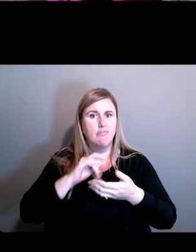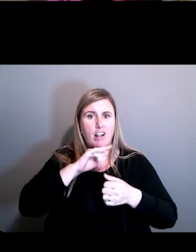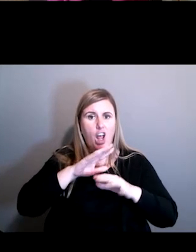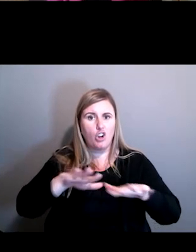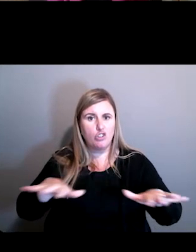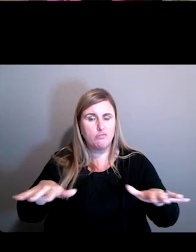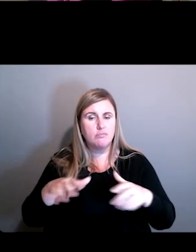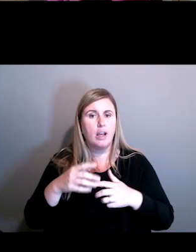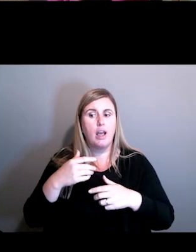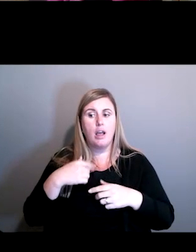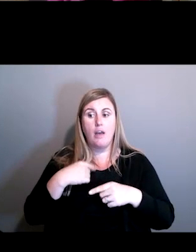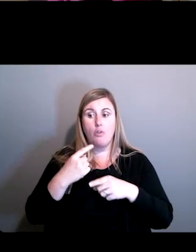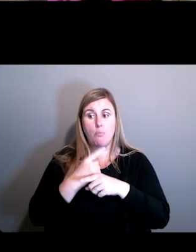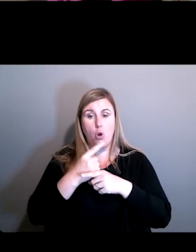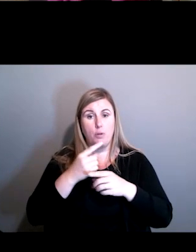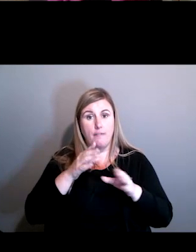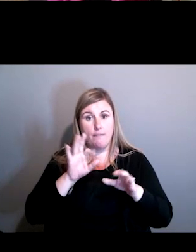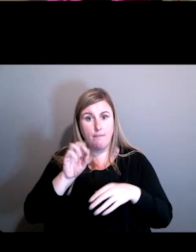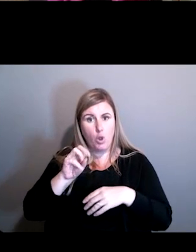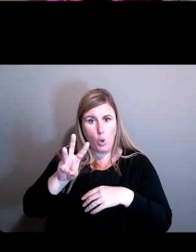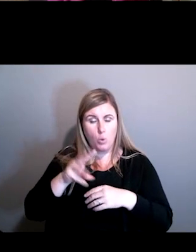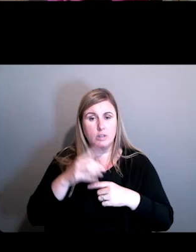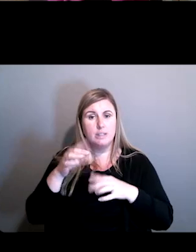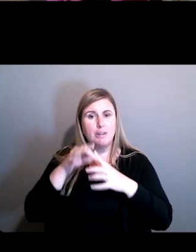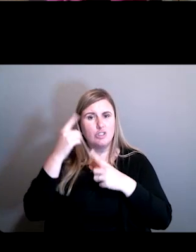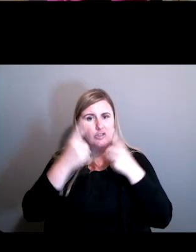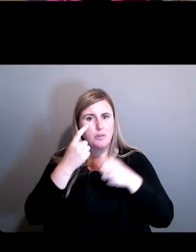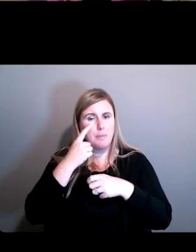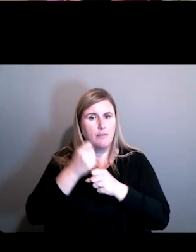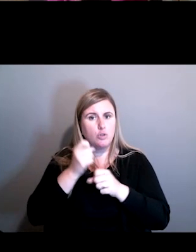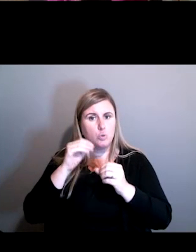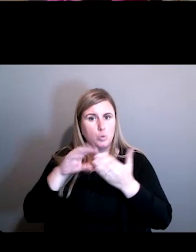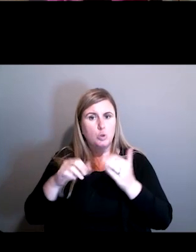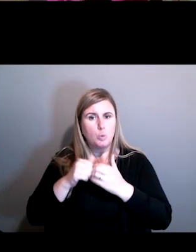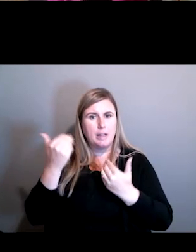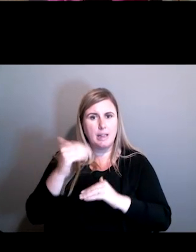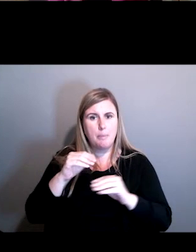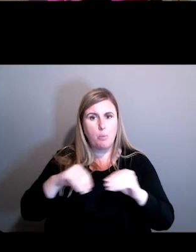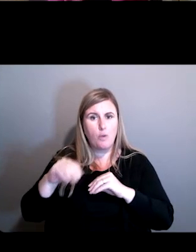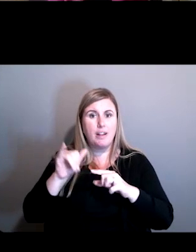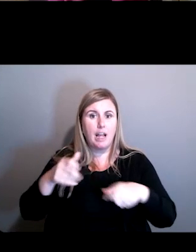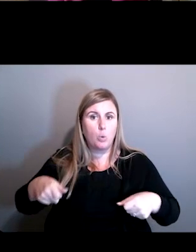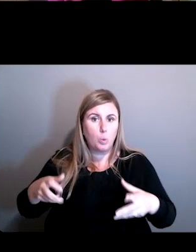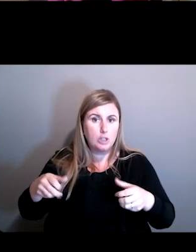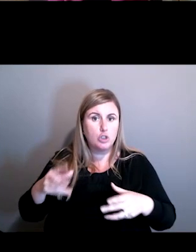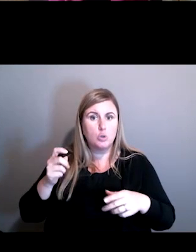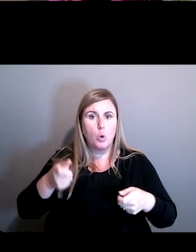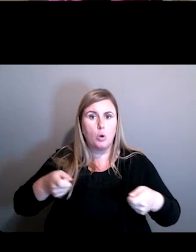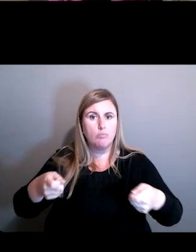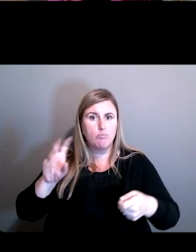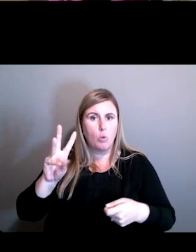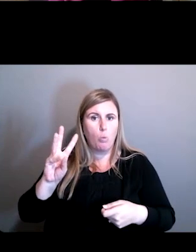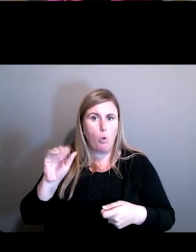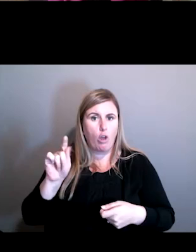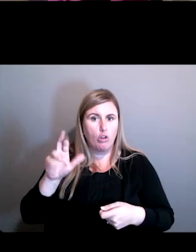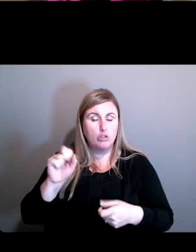for appropriate classroom flow. Special considerations should be made for students with limited mobility, such as wheelchairs or walkers. The